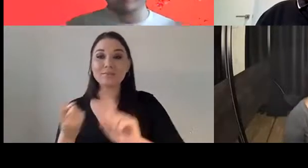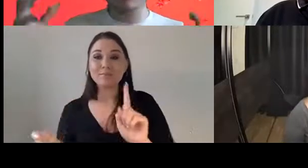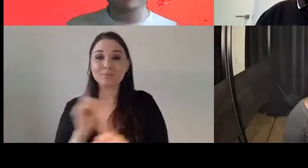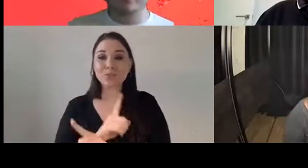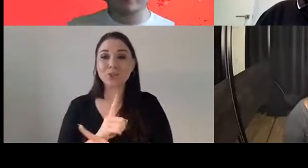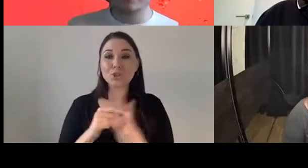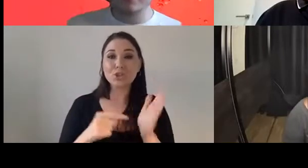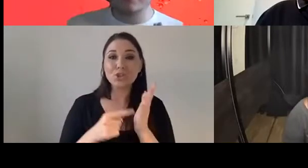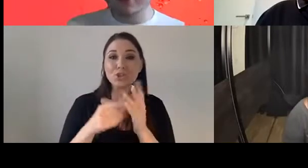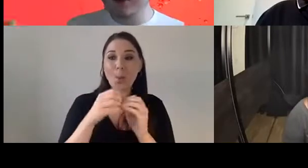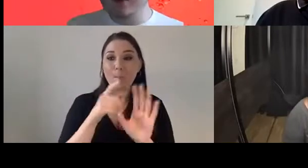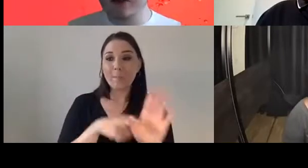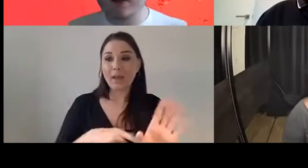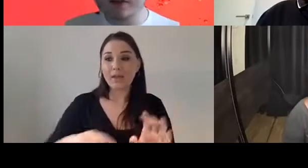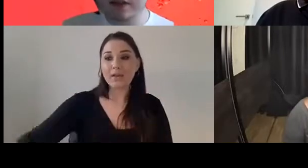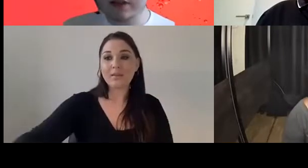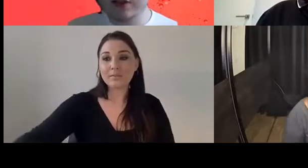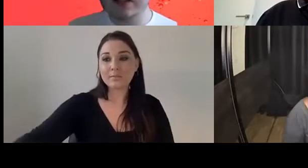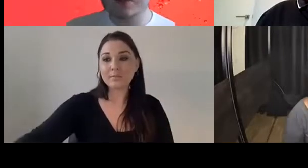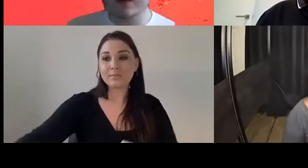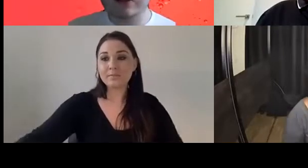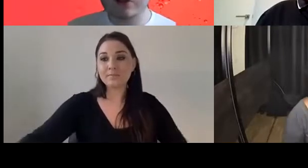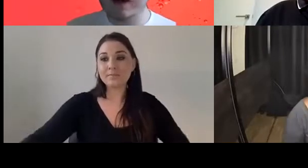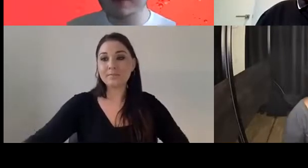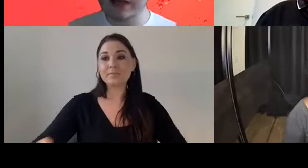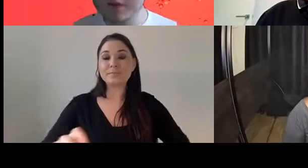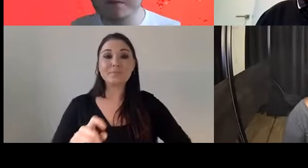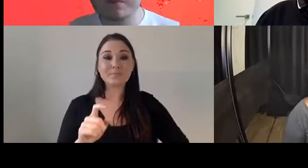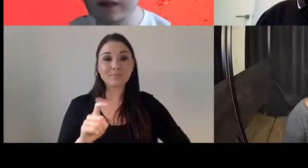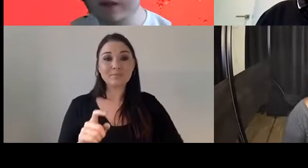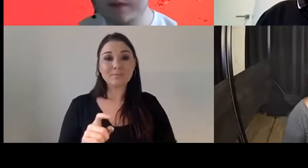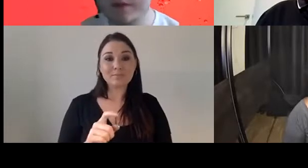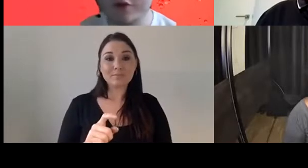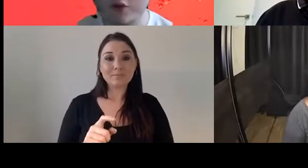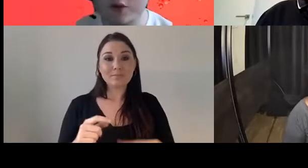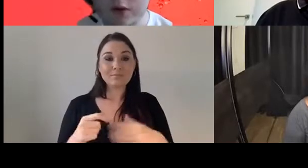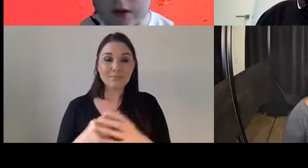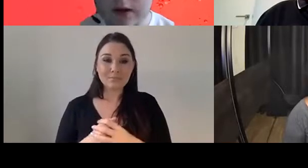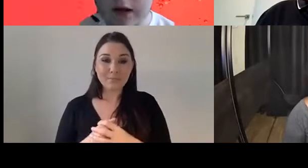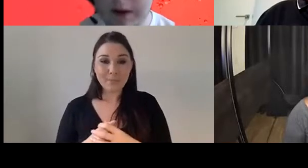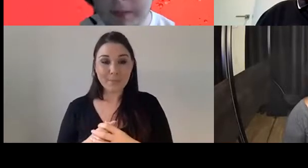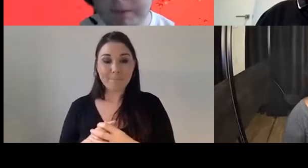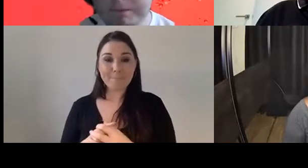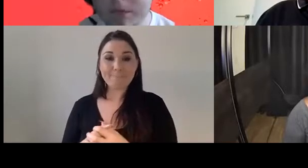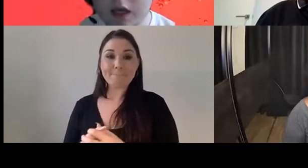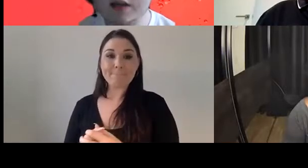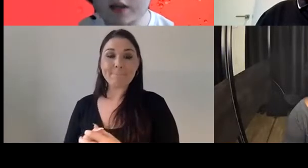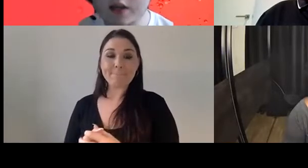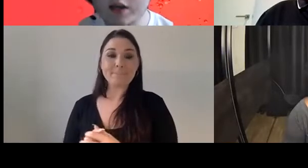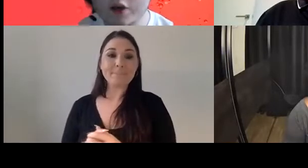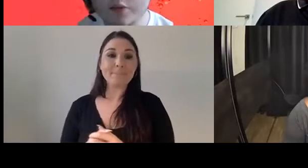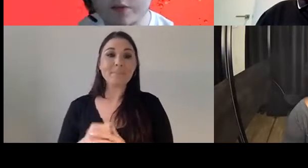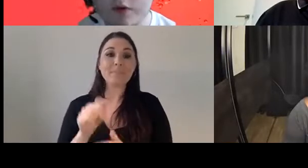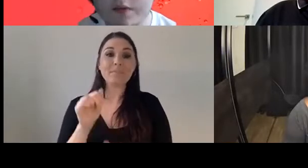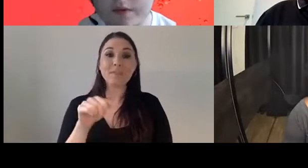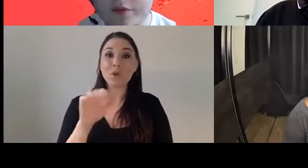thinking about the whole process, and as you said, obviously Jesse as well as Toby, mapping it out for sure. And